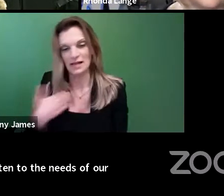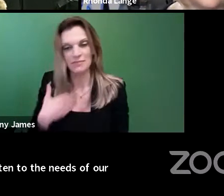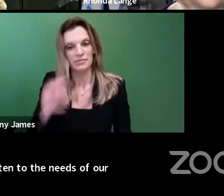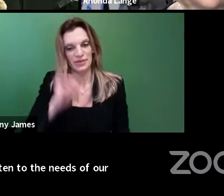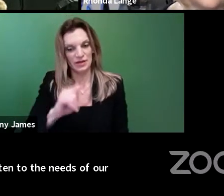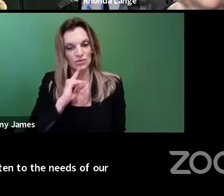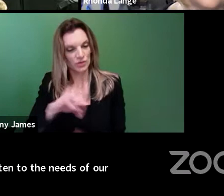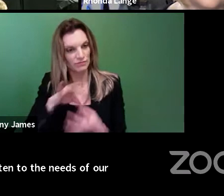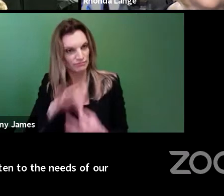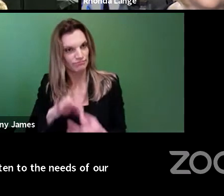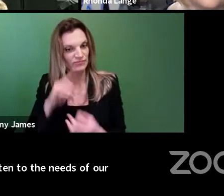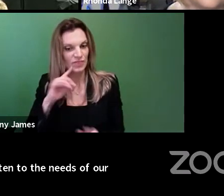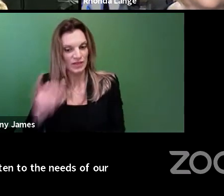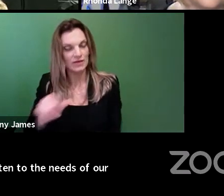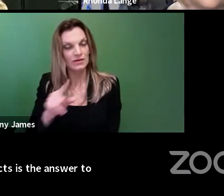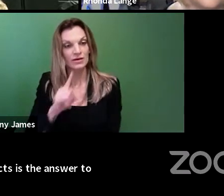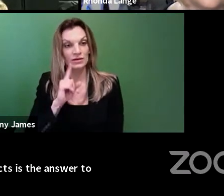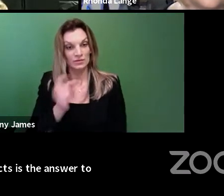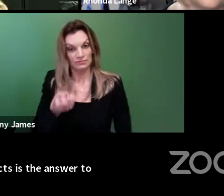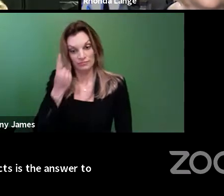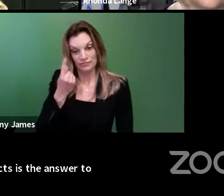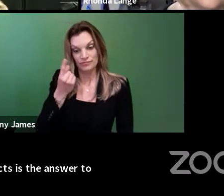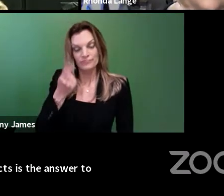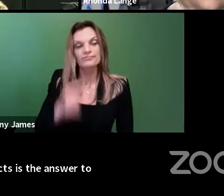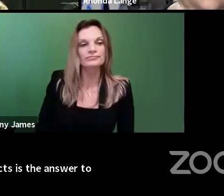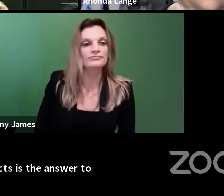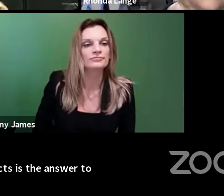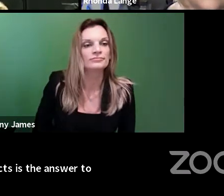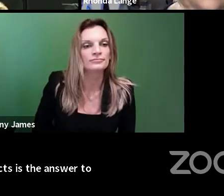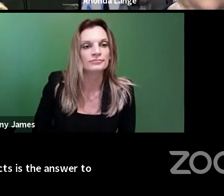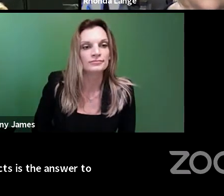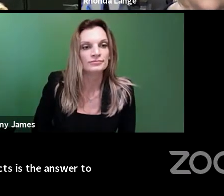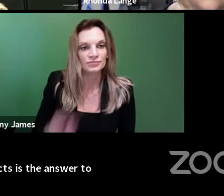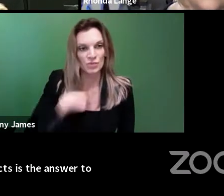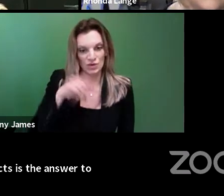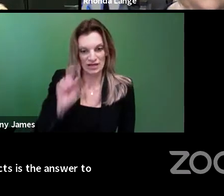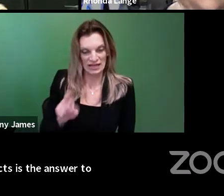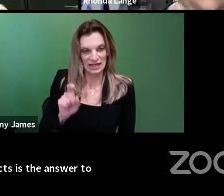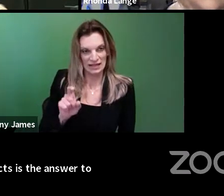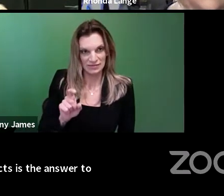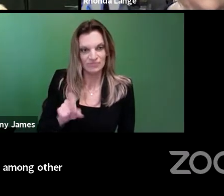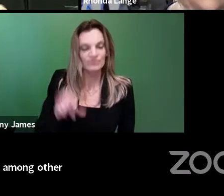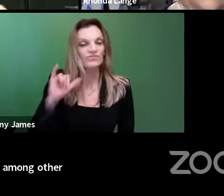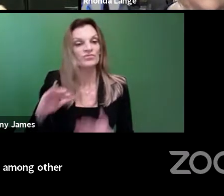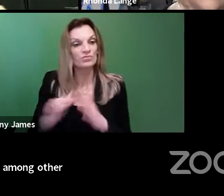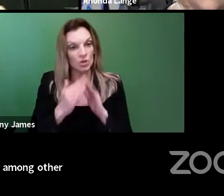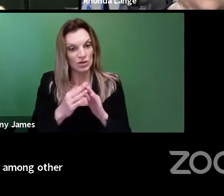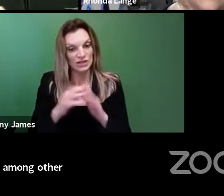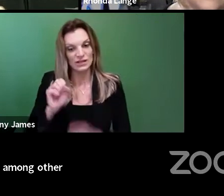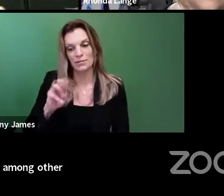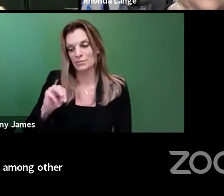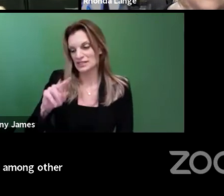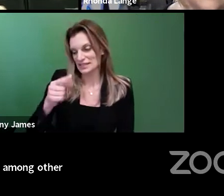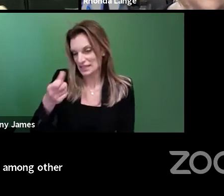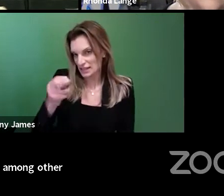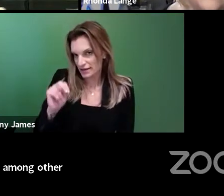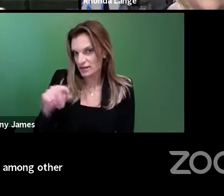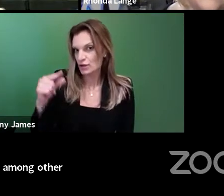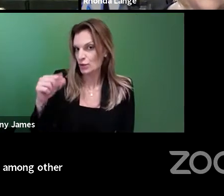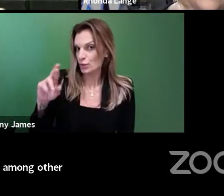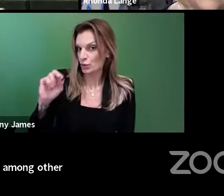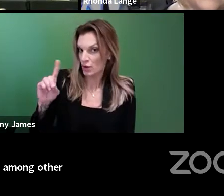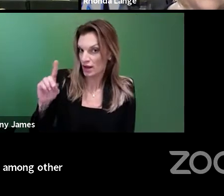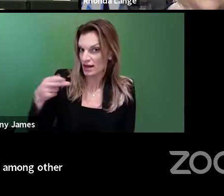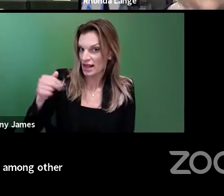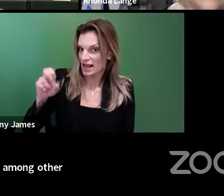things. To that end, among other things, we need the communities of Muskegon and Grand Haven to be in